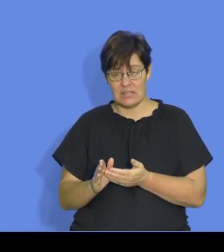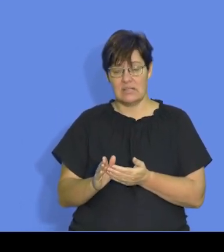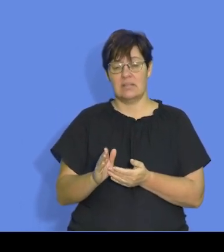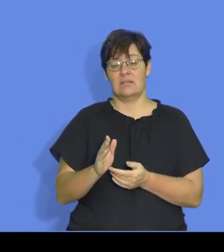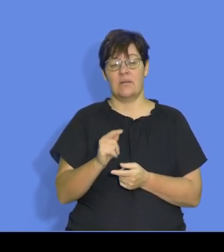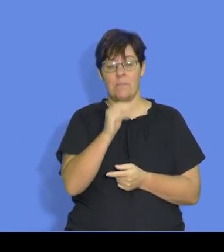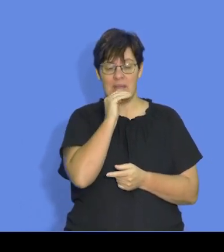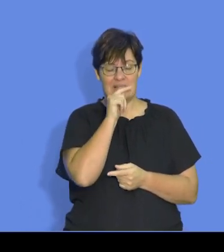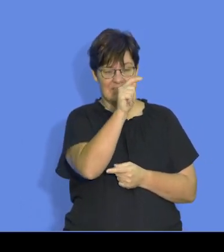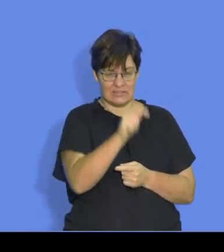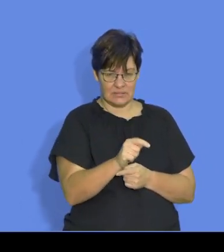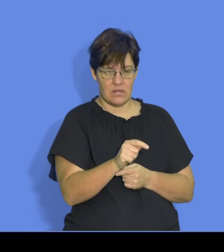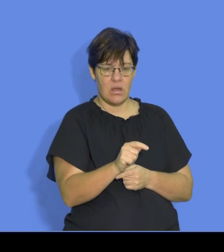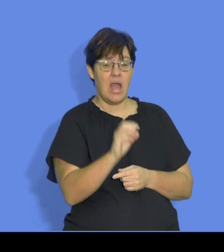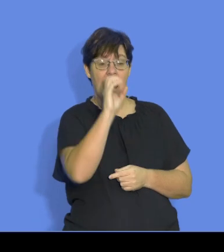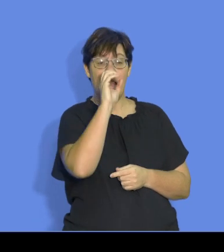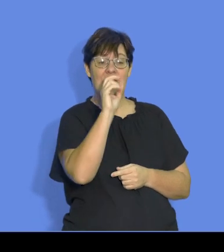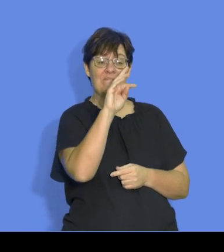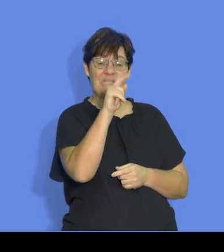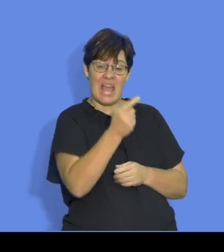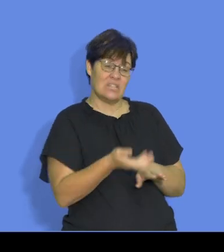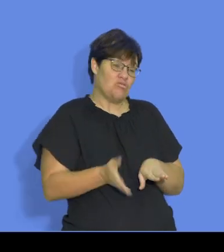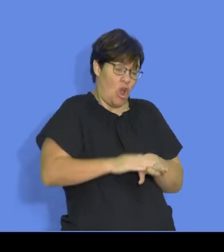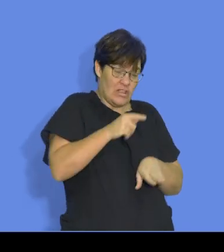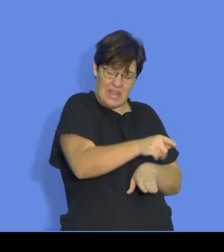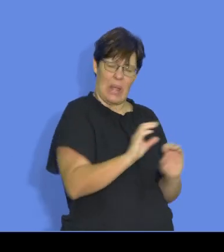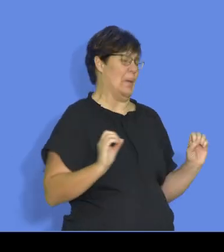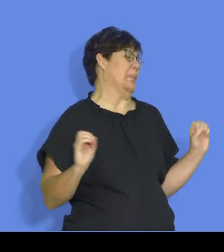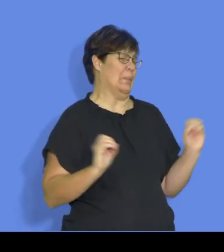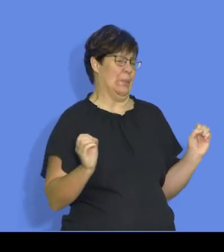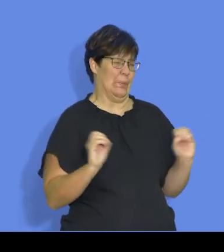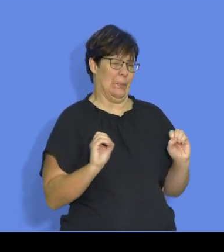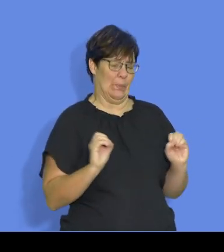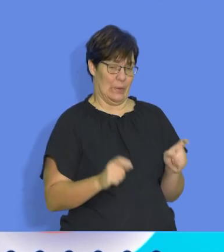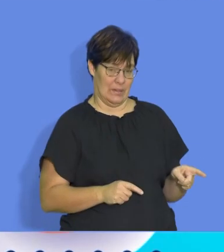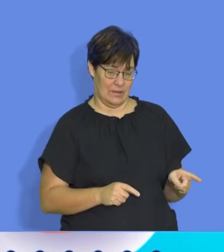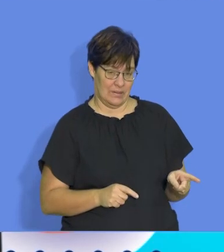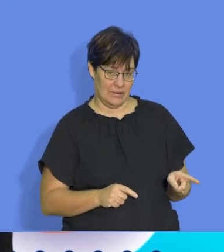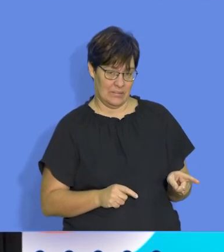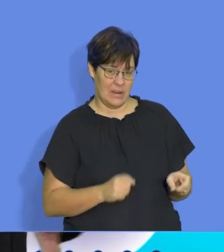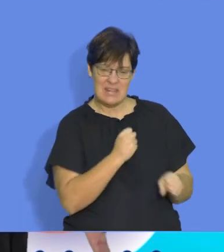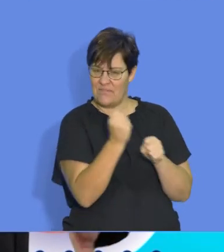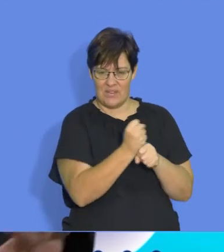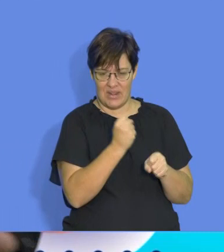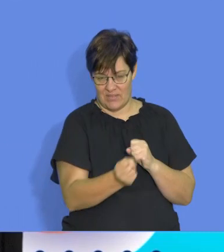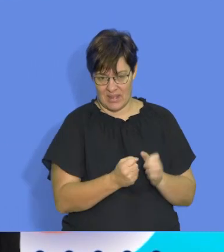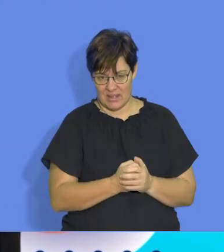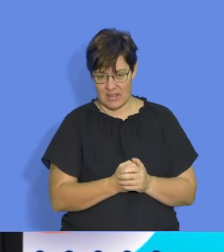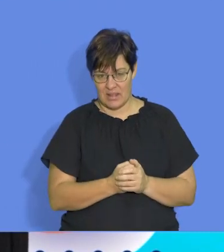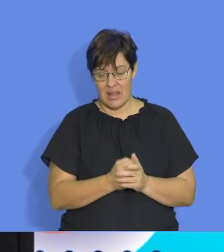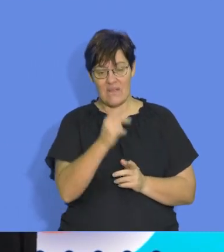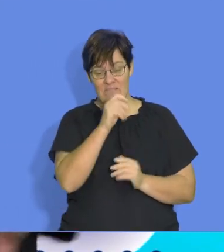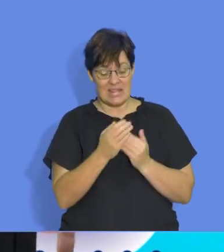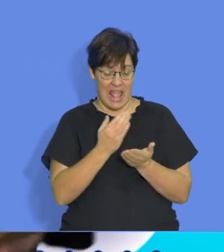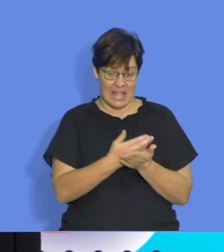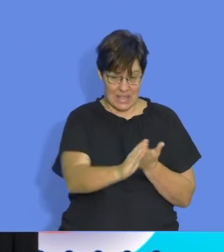items where no VAT on these goods and services at any time. Right? So your VAT exempt items means